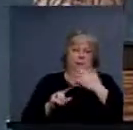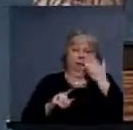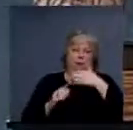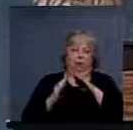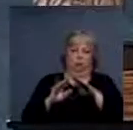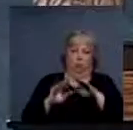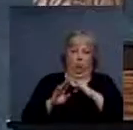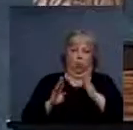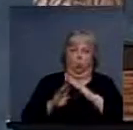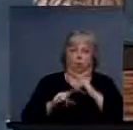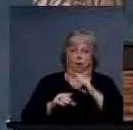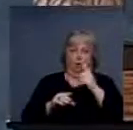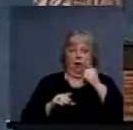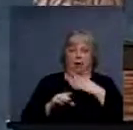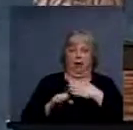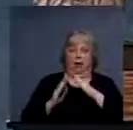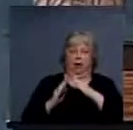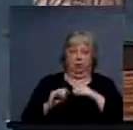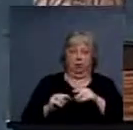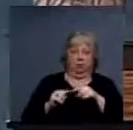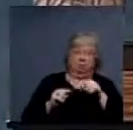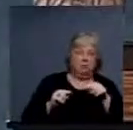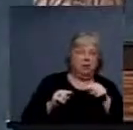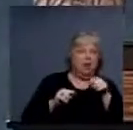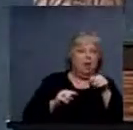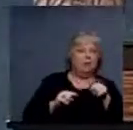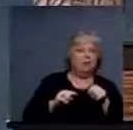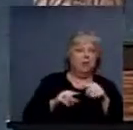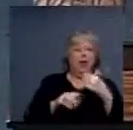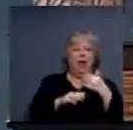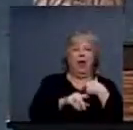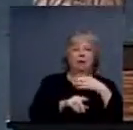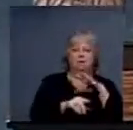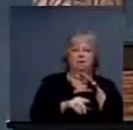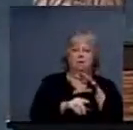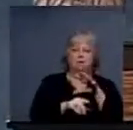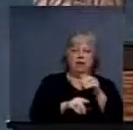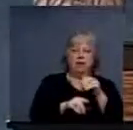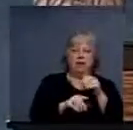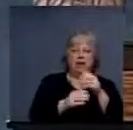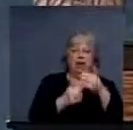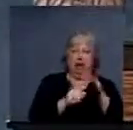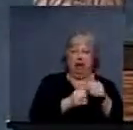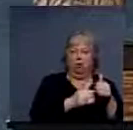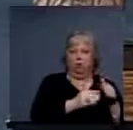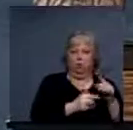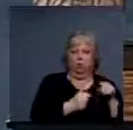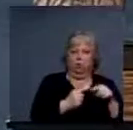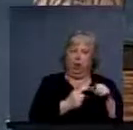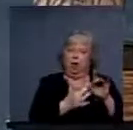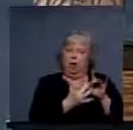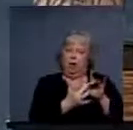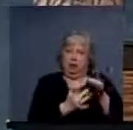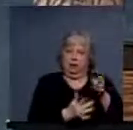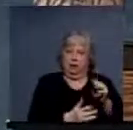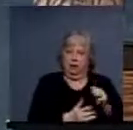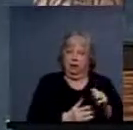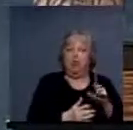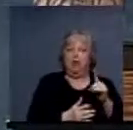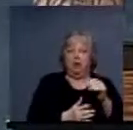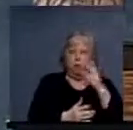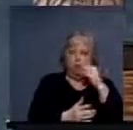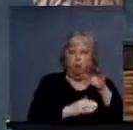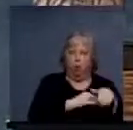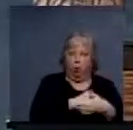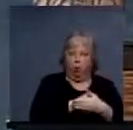house. That being said, they have 50 kennels when I contacted them where they do board, and they